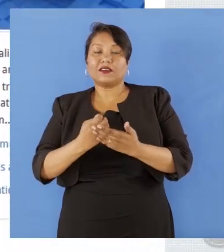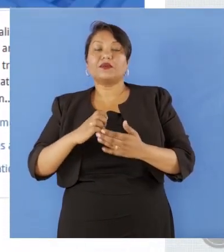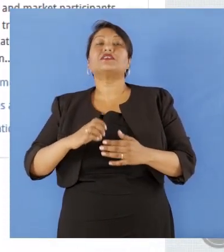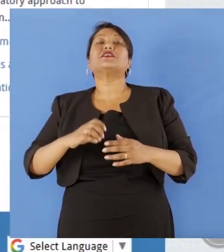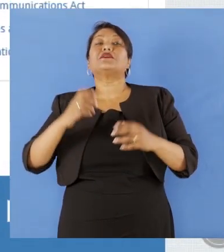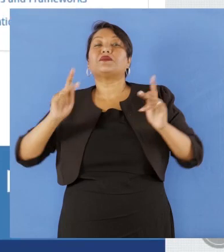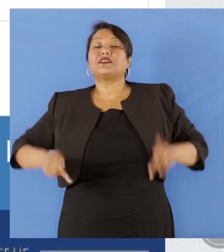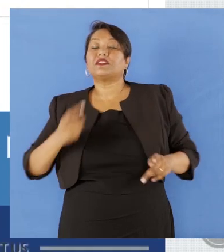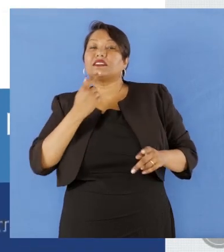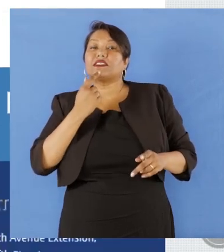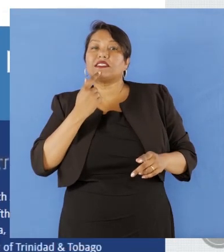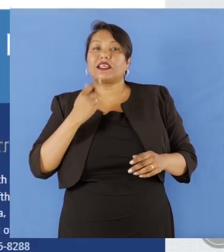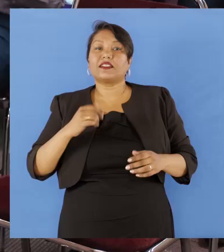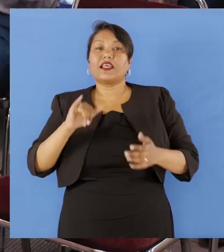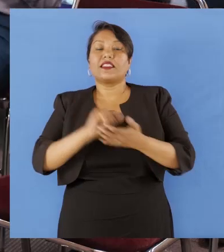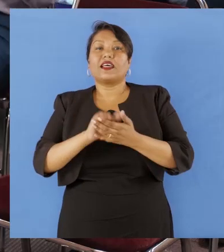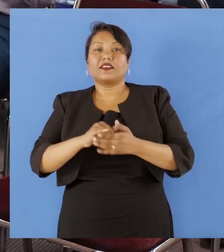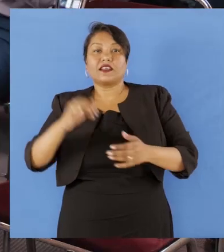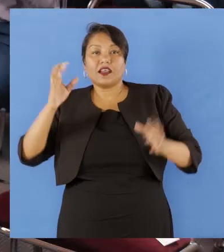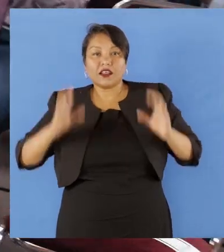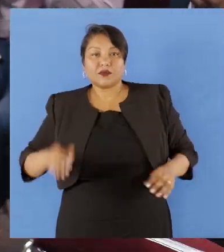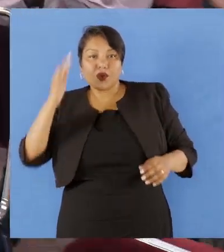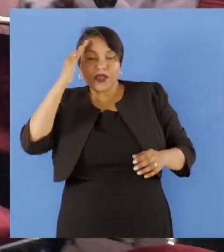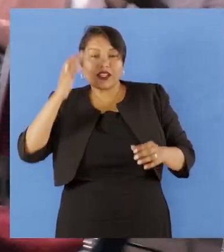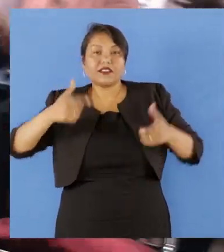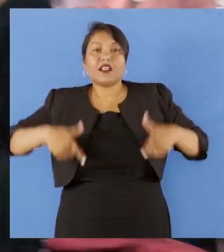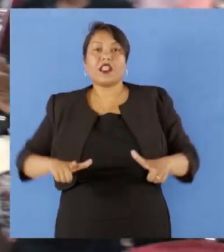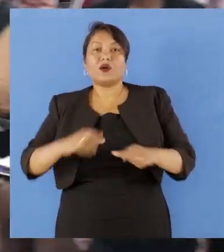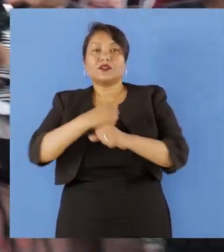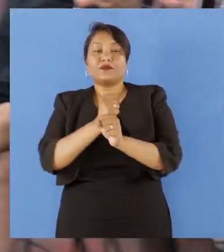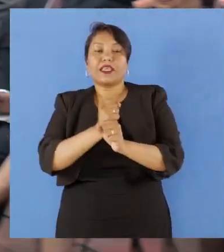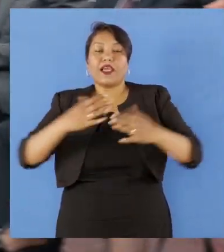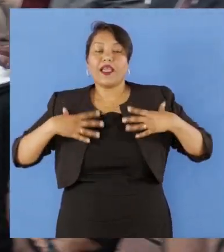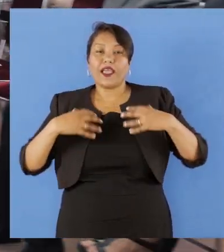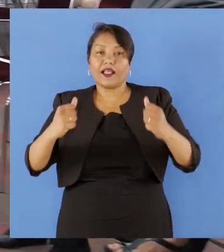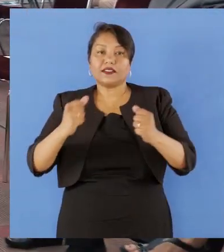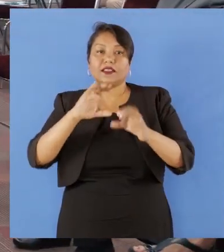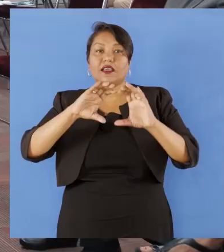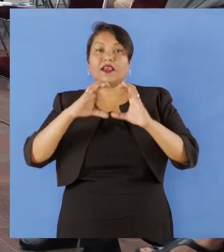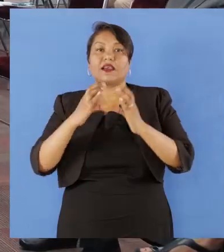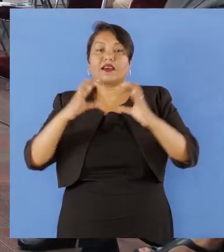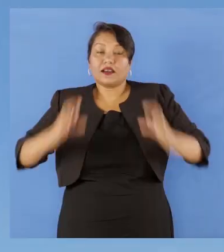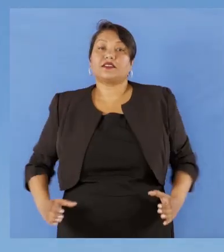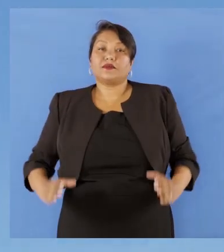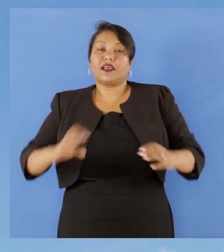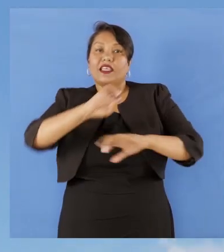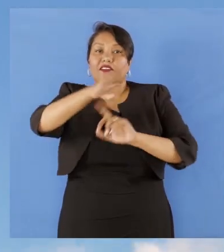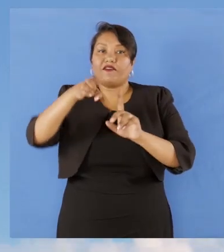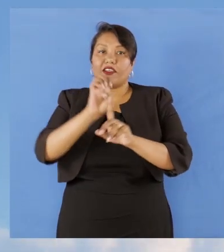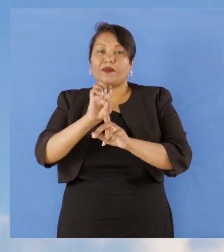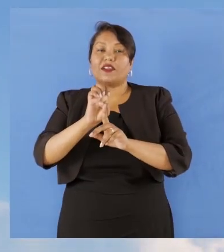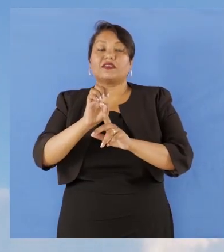One such example came from Mrs. Trevon Clark Ferguson, who is an economist too at TATT. And as the following story